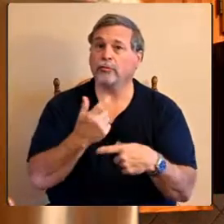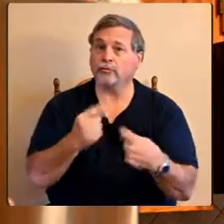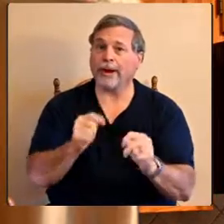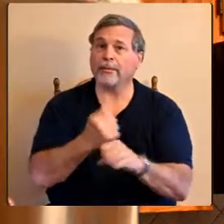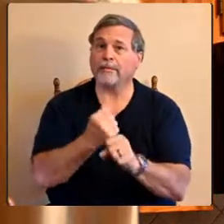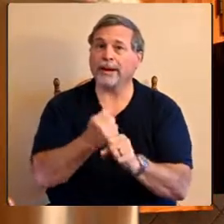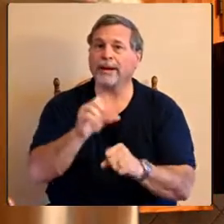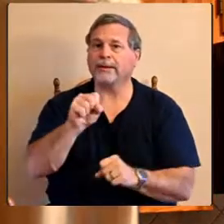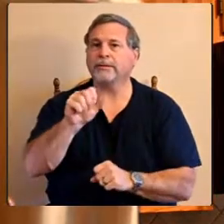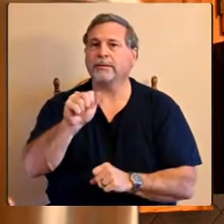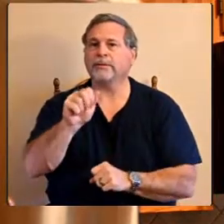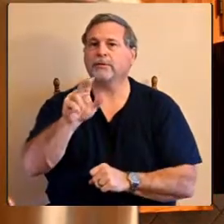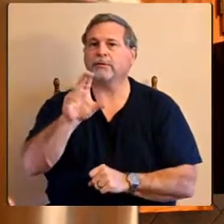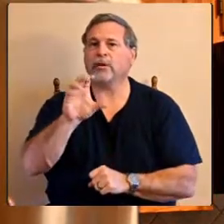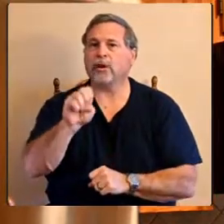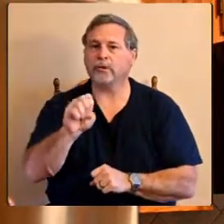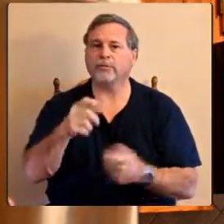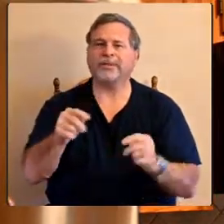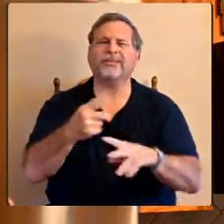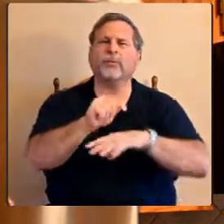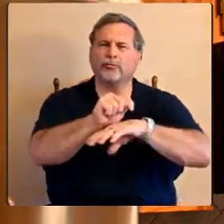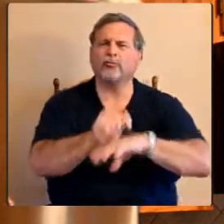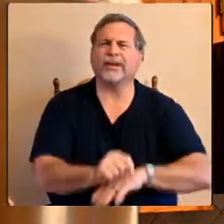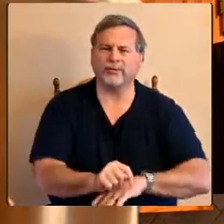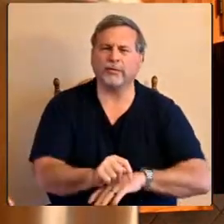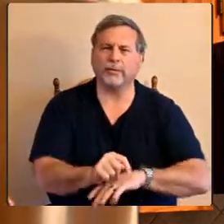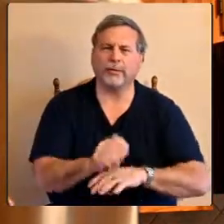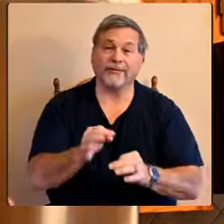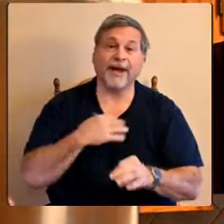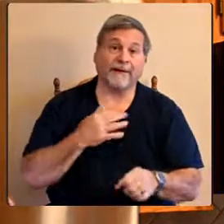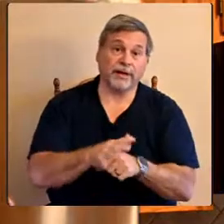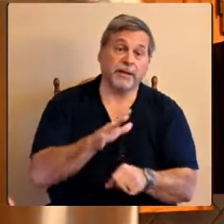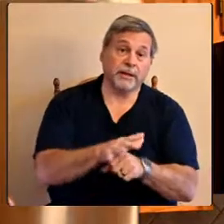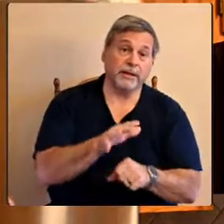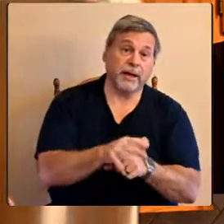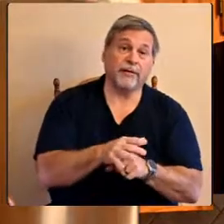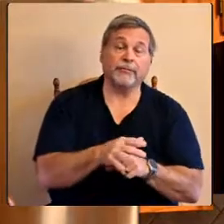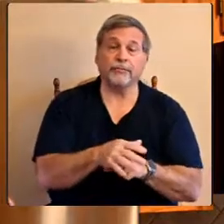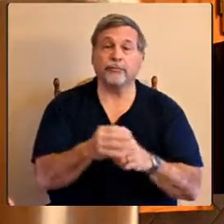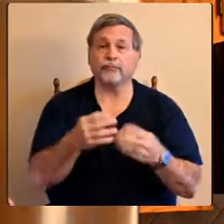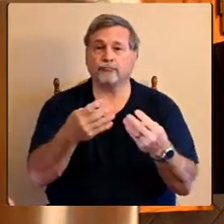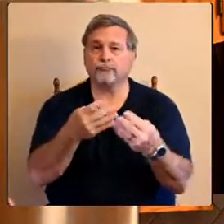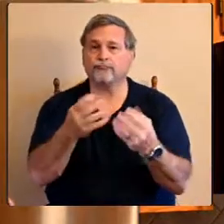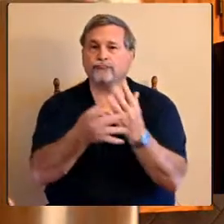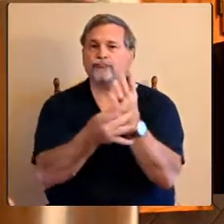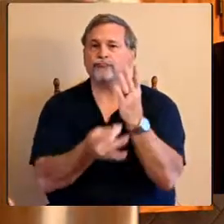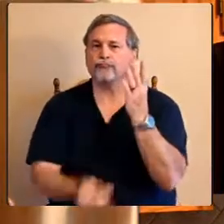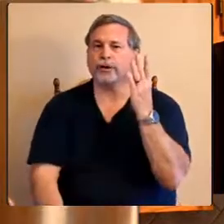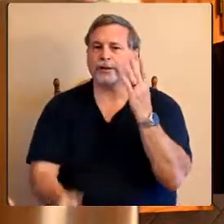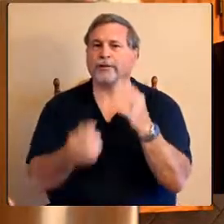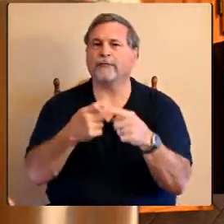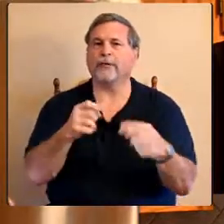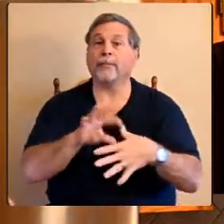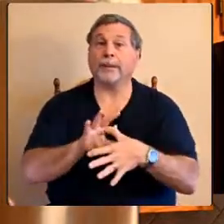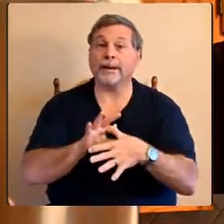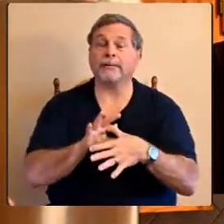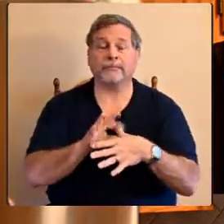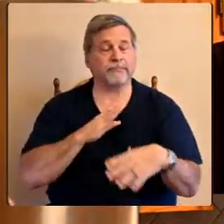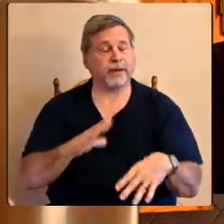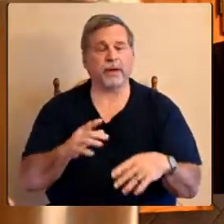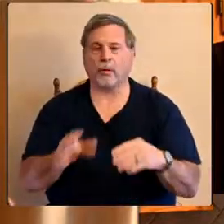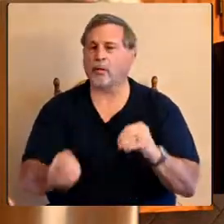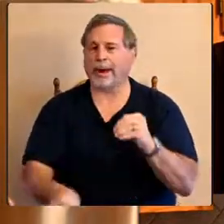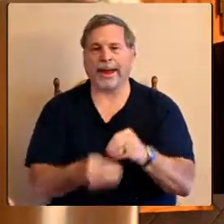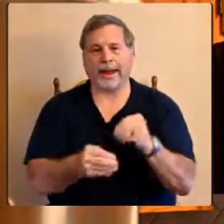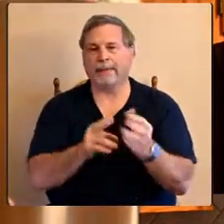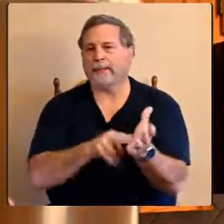sauces. With this, we're going to do more of a traditional. If I have enough rendering left in the pan, I'll just use the rendering from the meat. If not, I'll